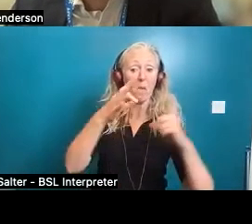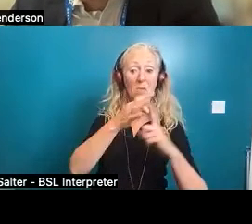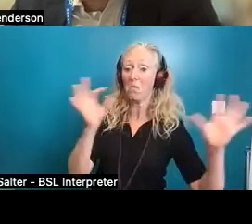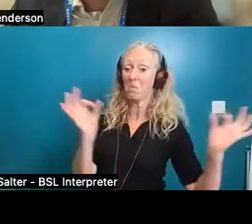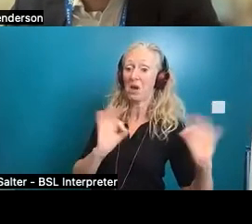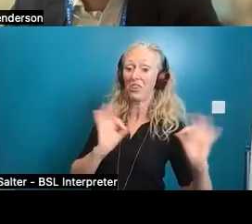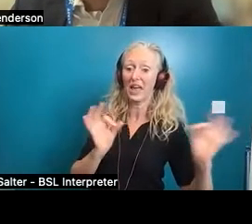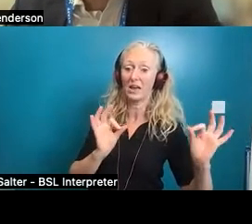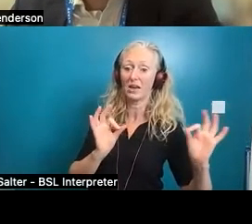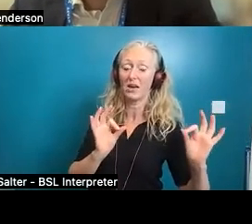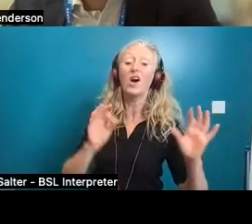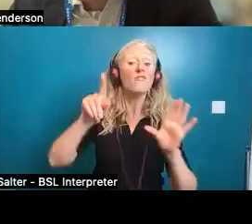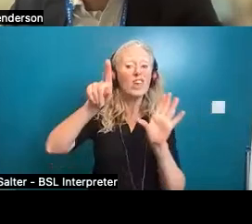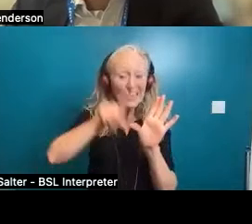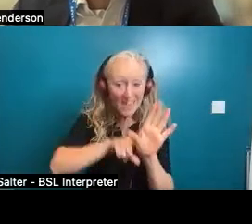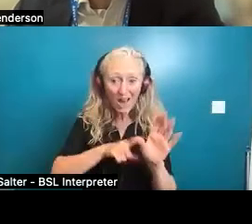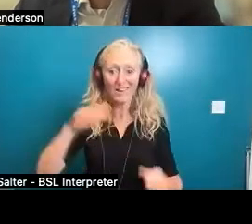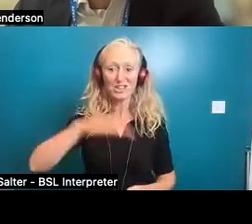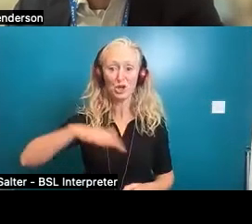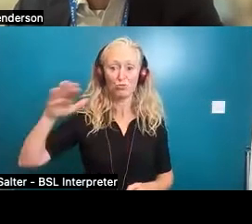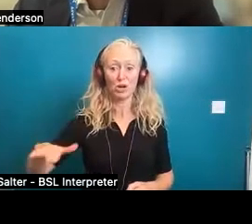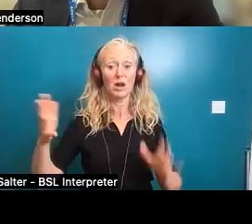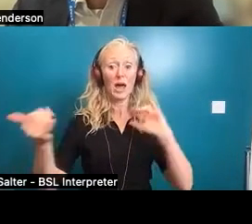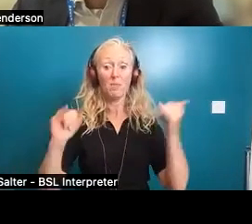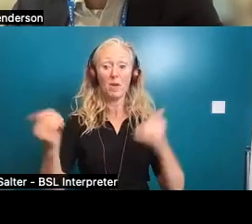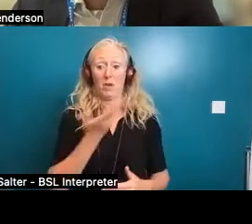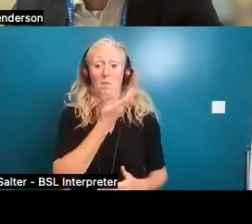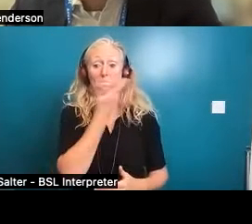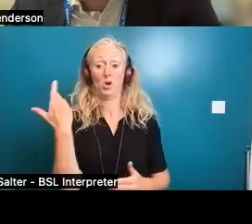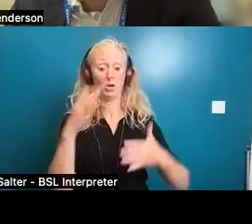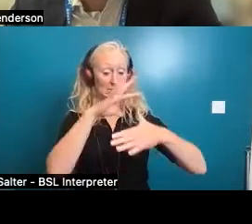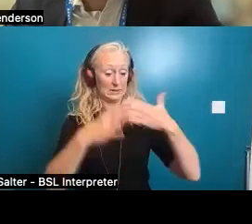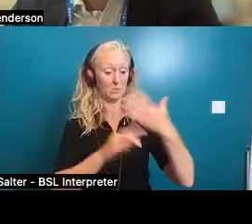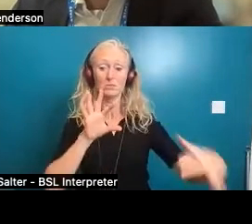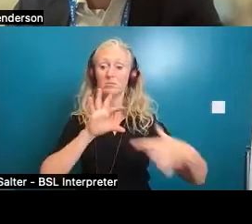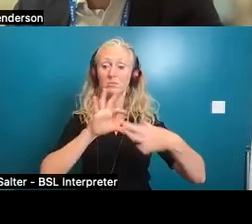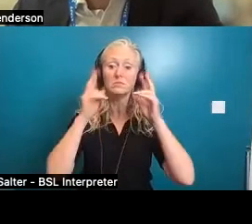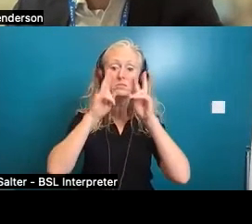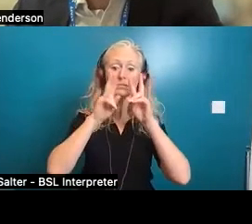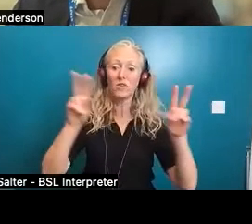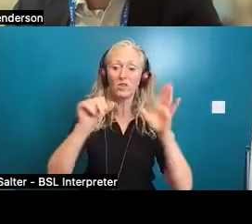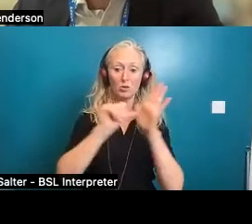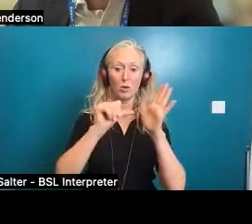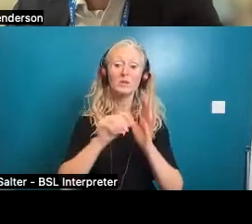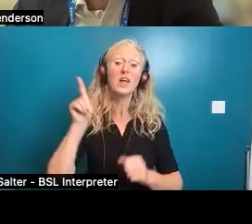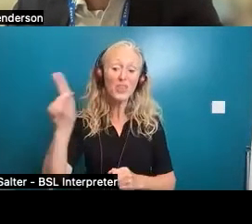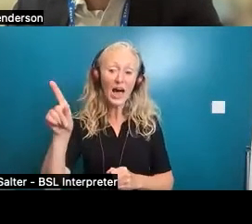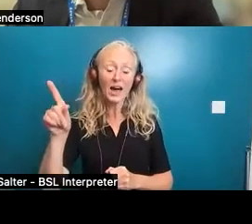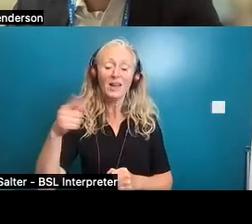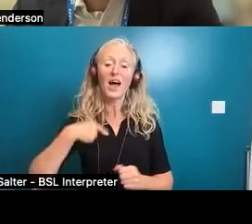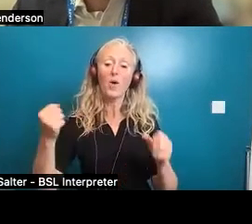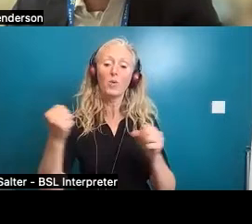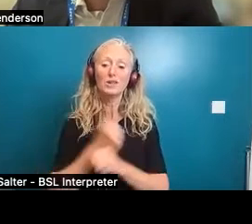especially in the younger child. They may well not have any symptoms at all yet. Now, in those, I would often do electrophysiology,